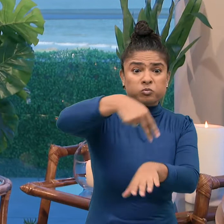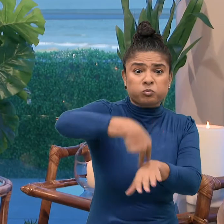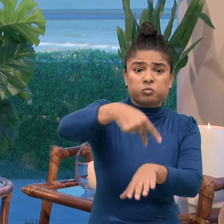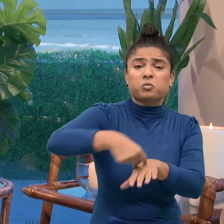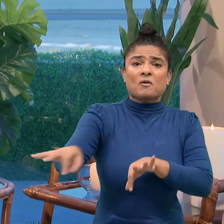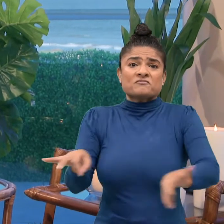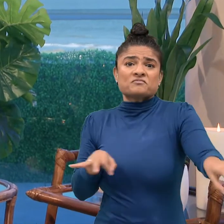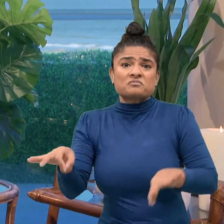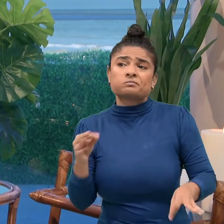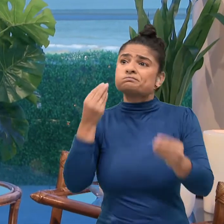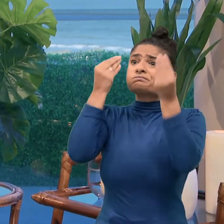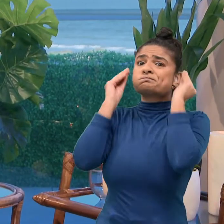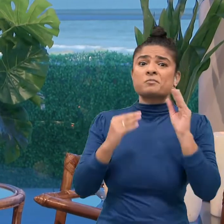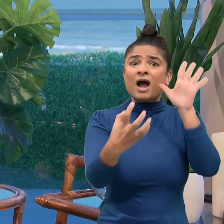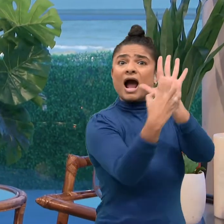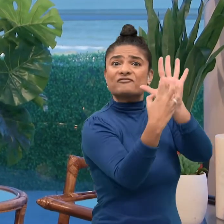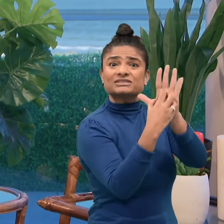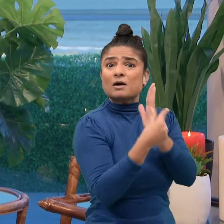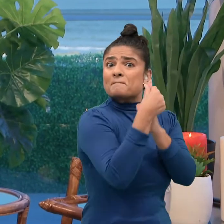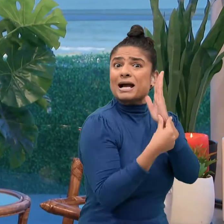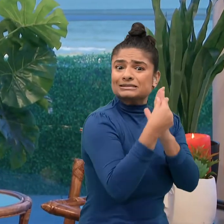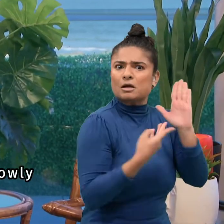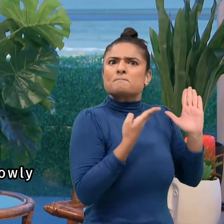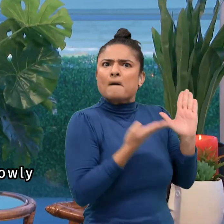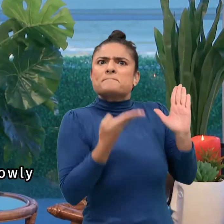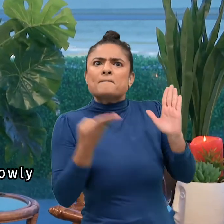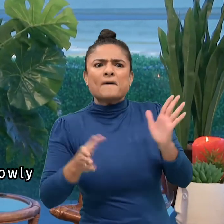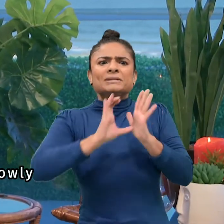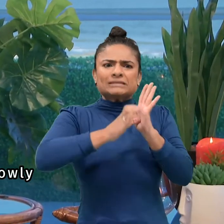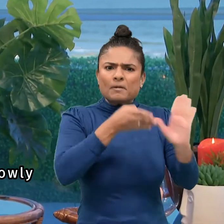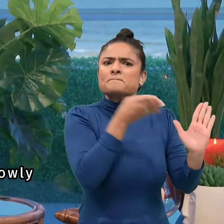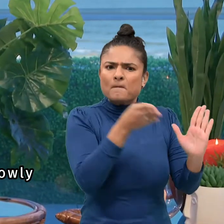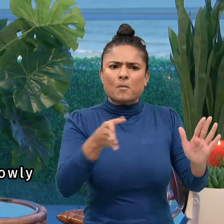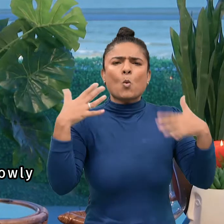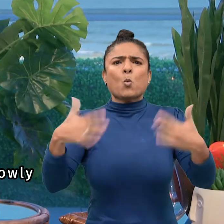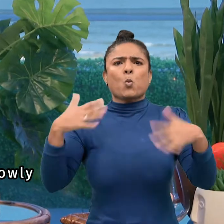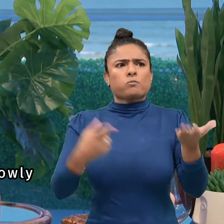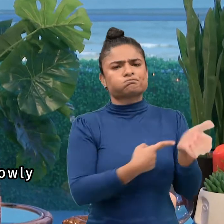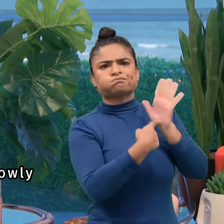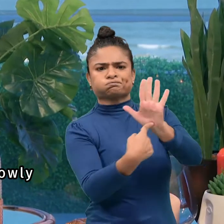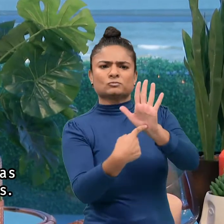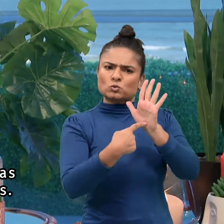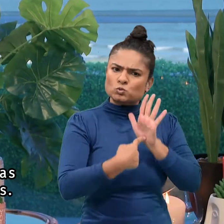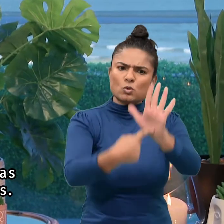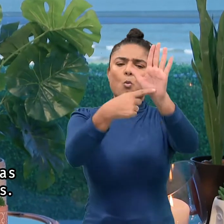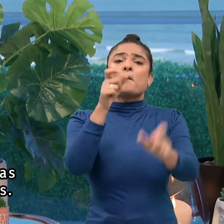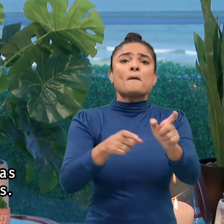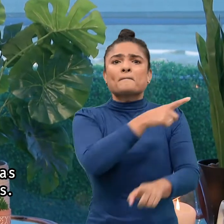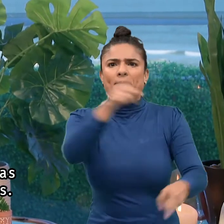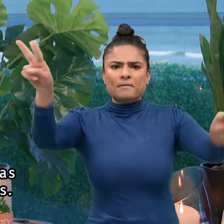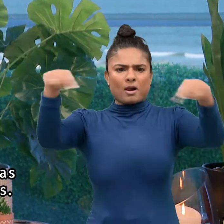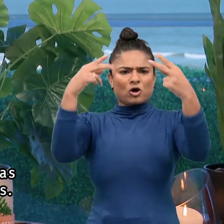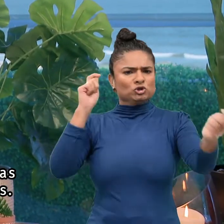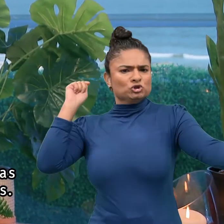of magazines, in fashion advertisements, and in beauty campaigns. This long-awaited representation is slowly but surely